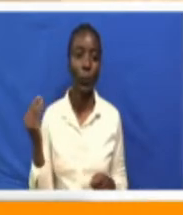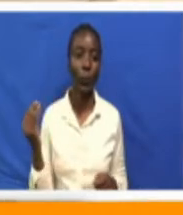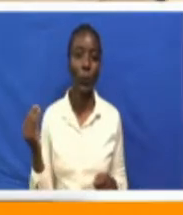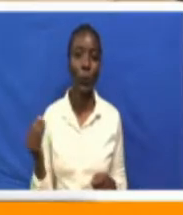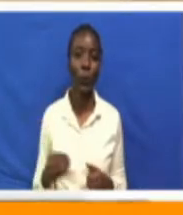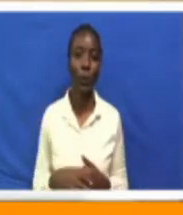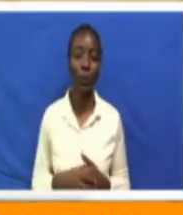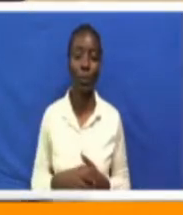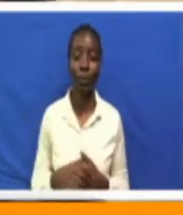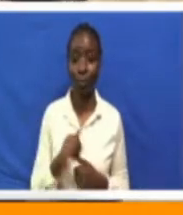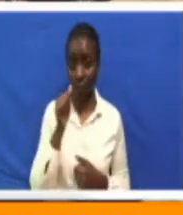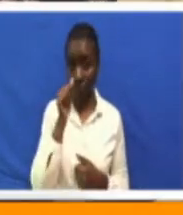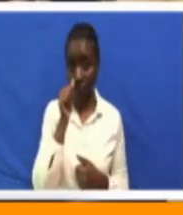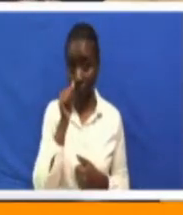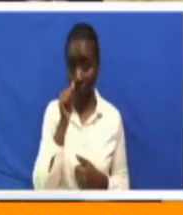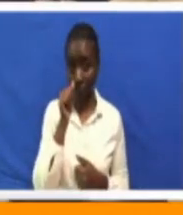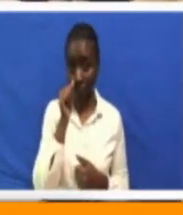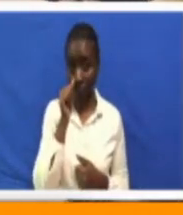please